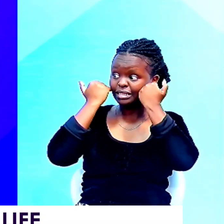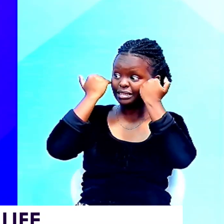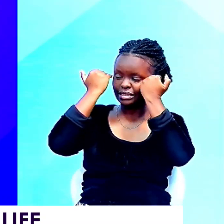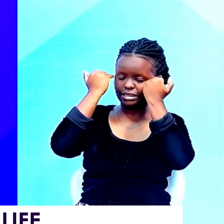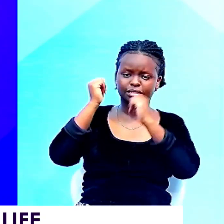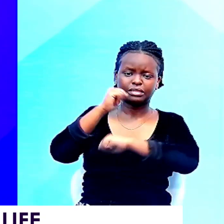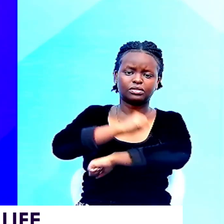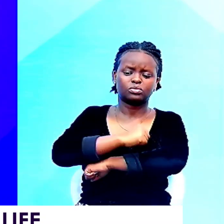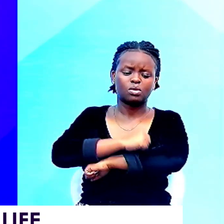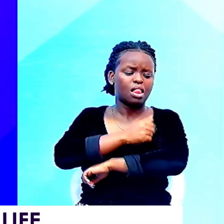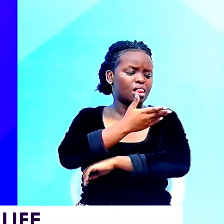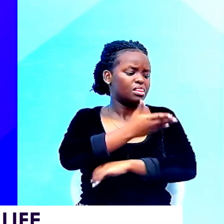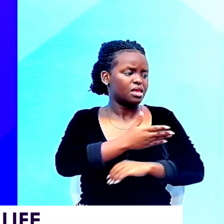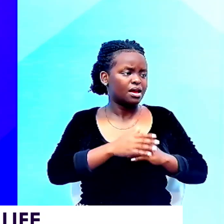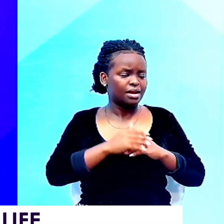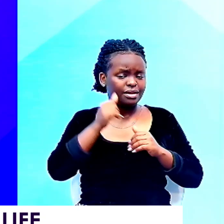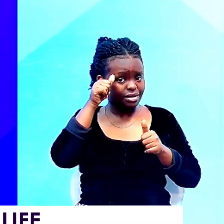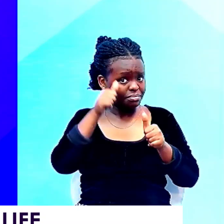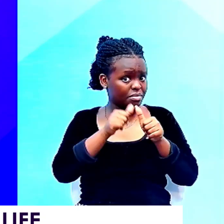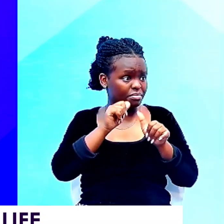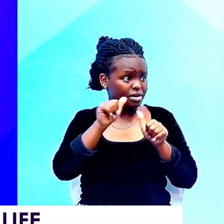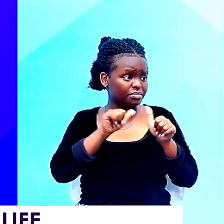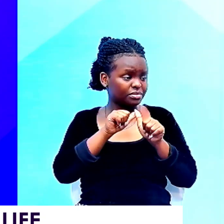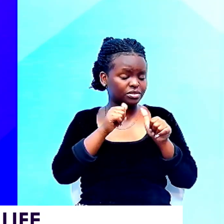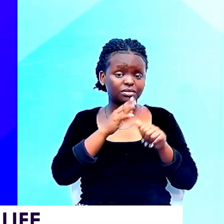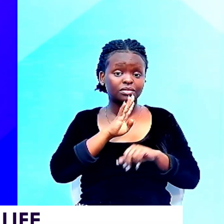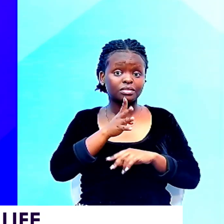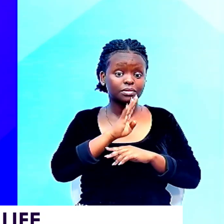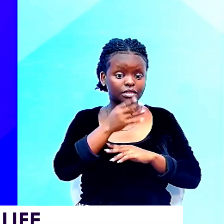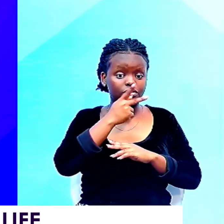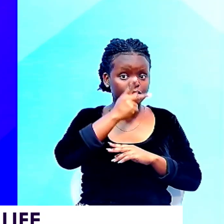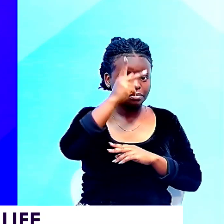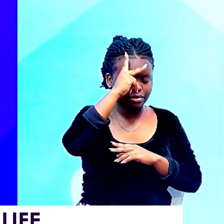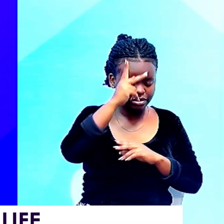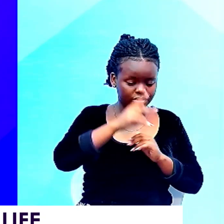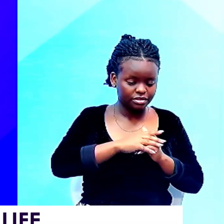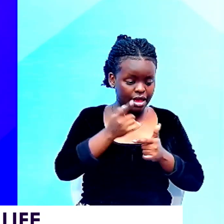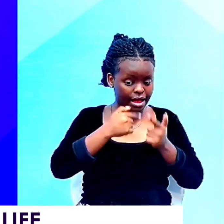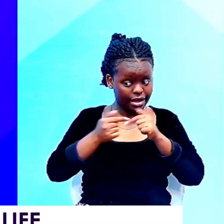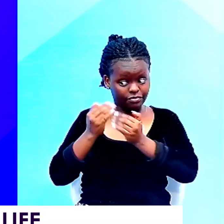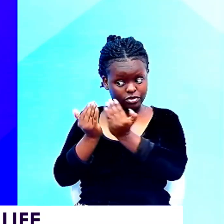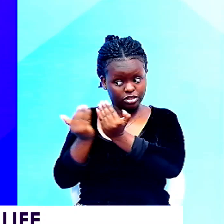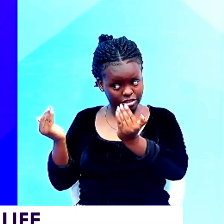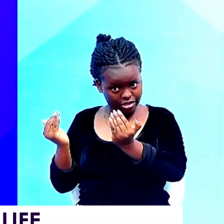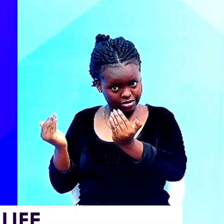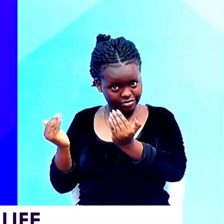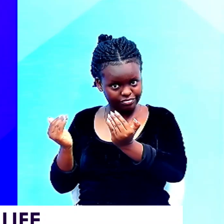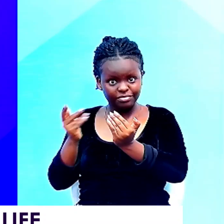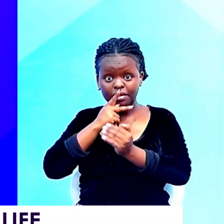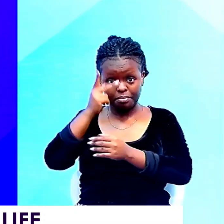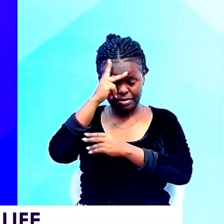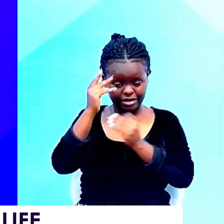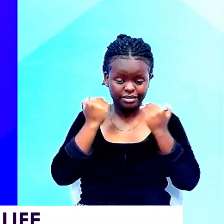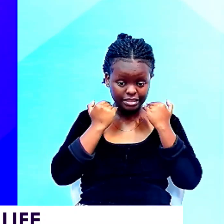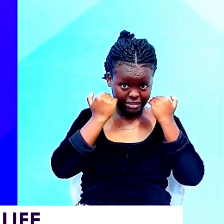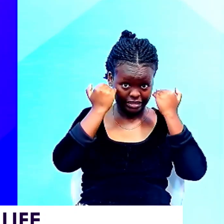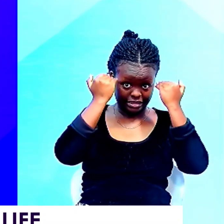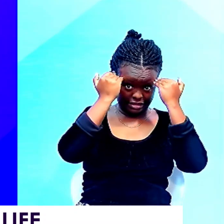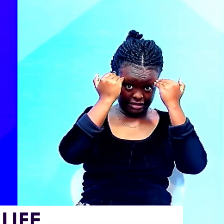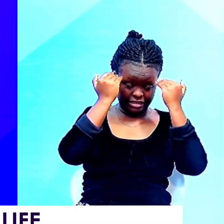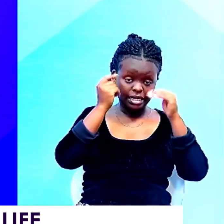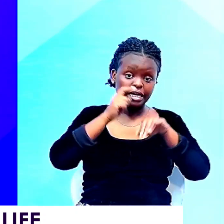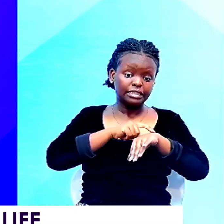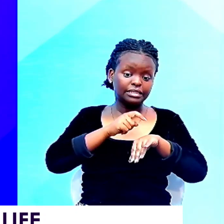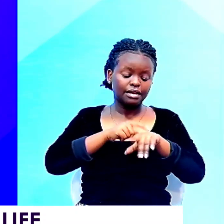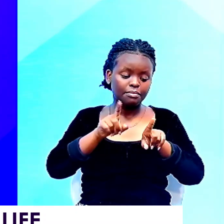stress is you have spoken to the parent, come for your child. Yeah. The parent is stressed. But when